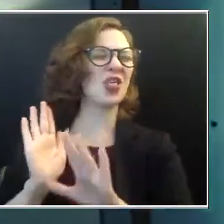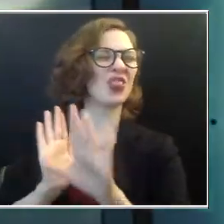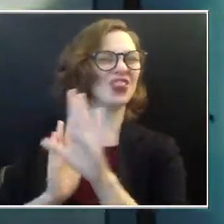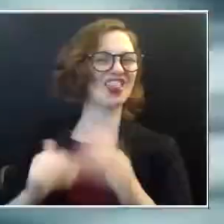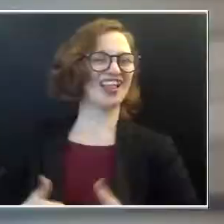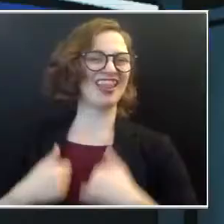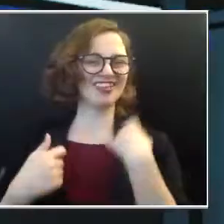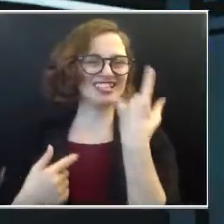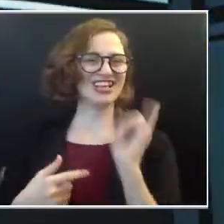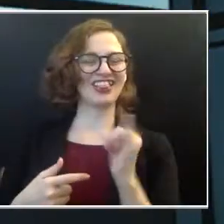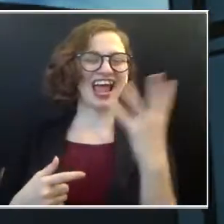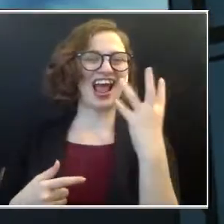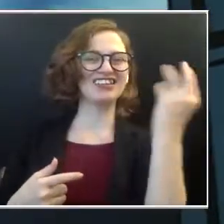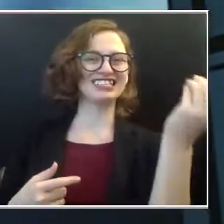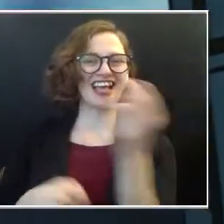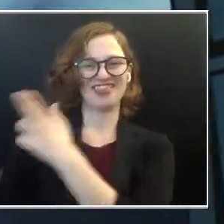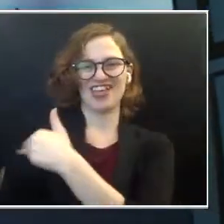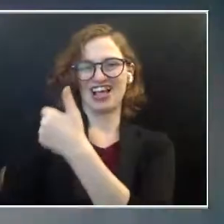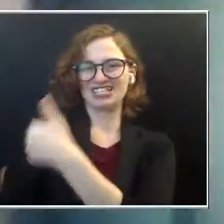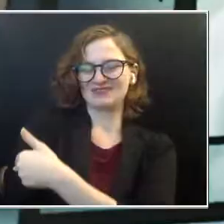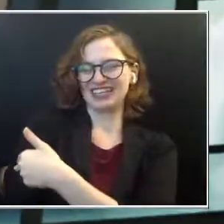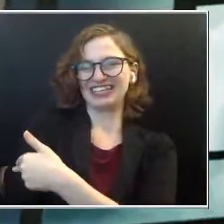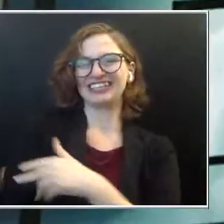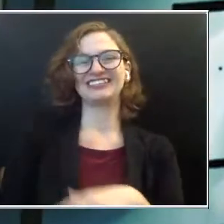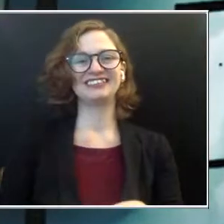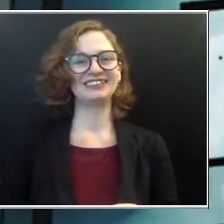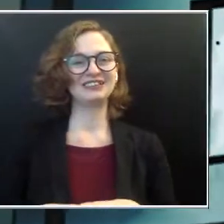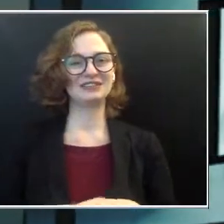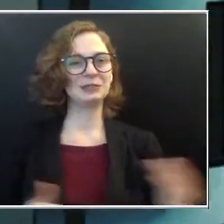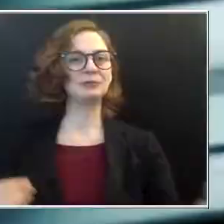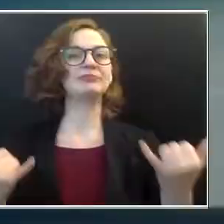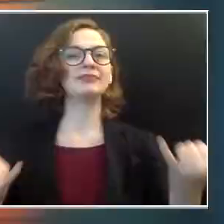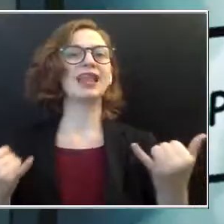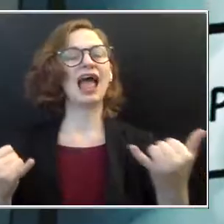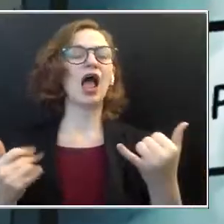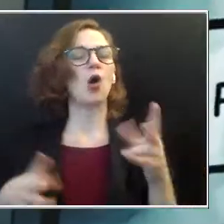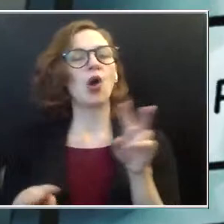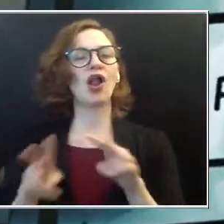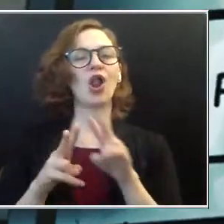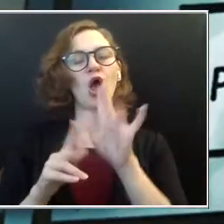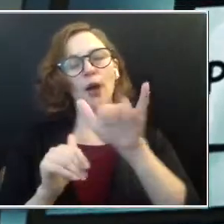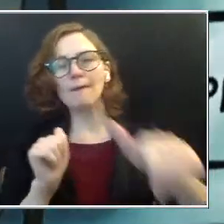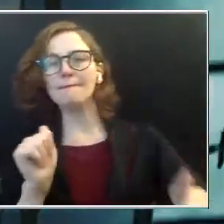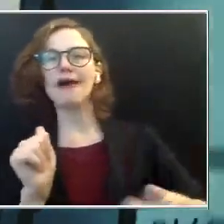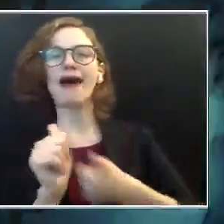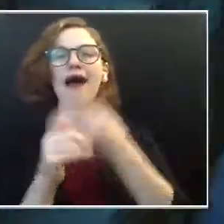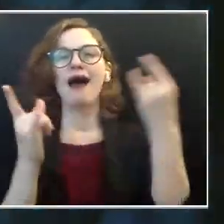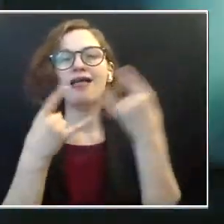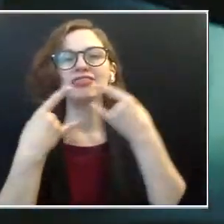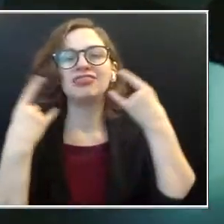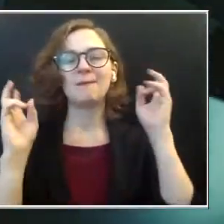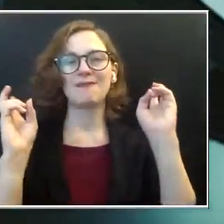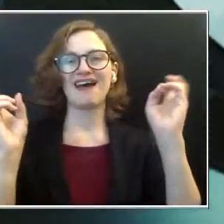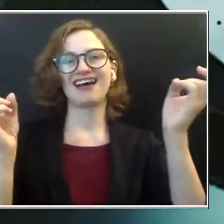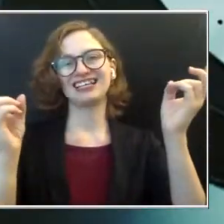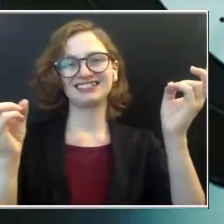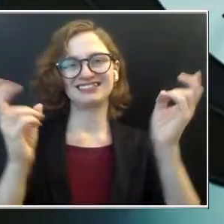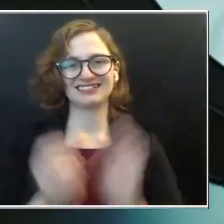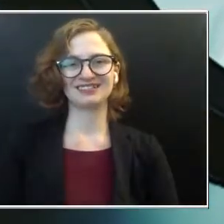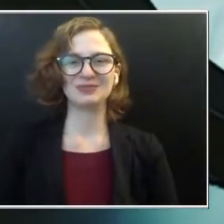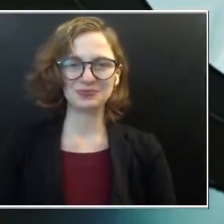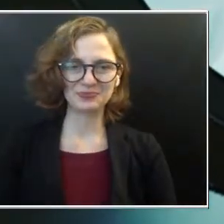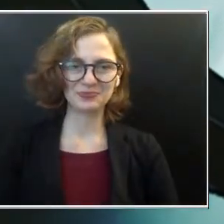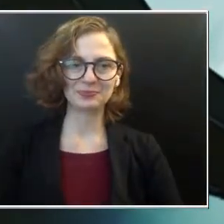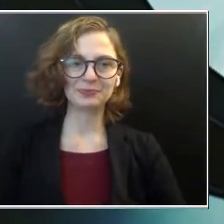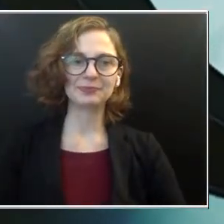Now for a secret look into the guardians of healthcare at the University of Kansas Health System. Let's go behind